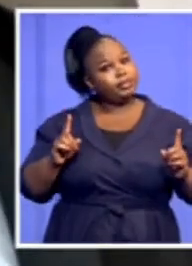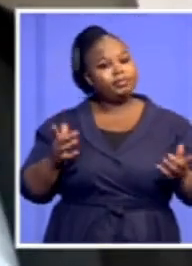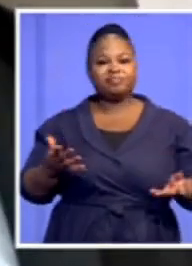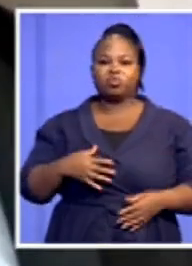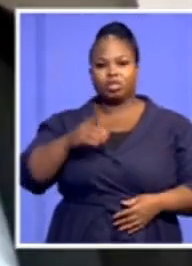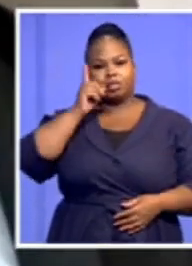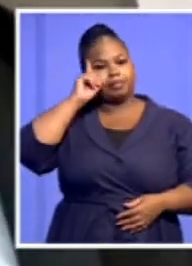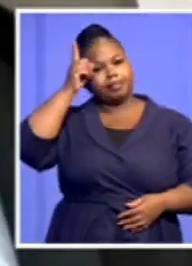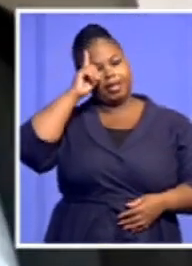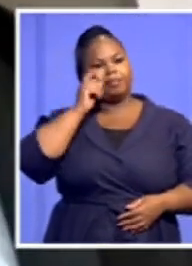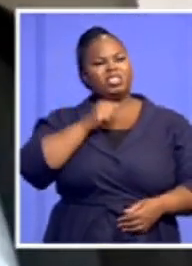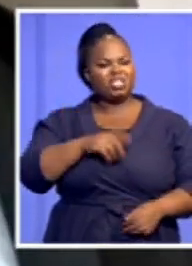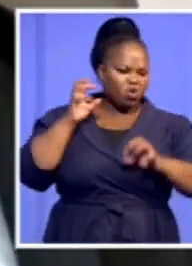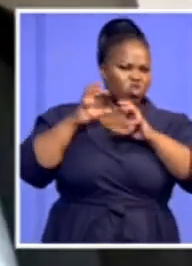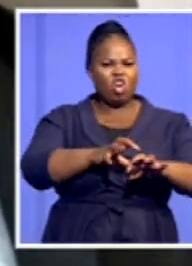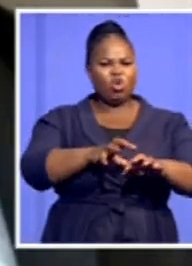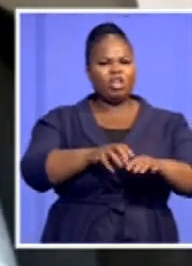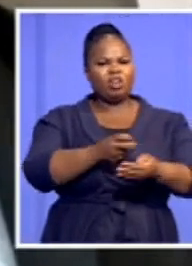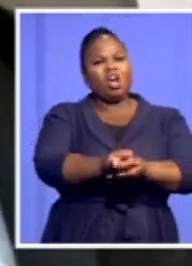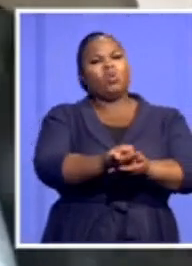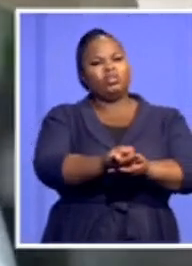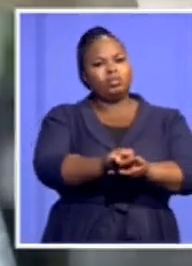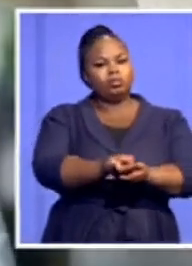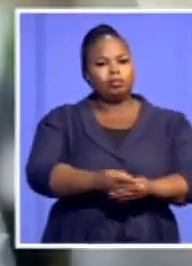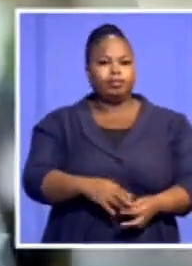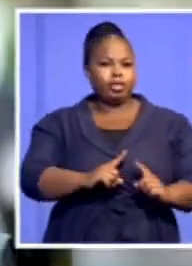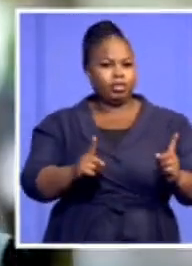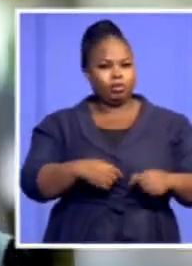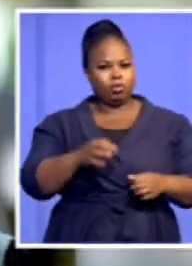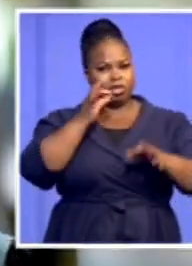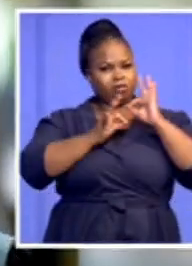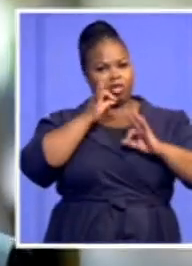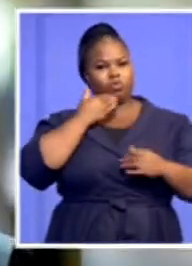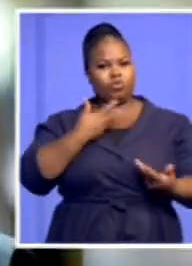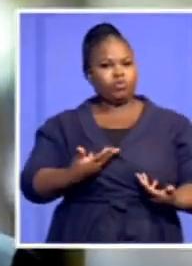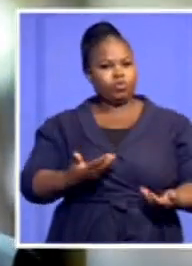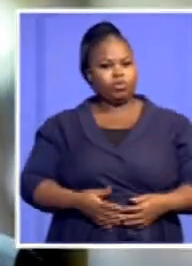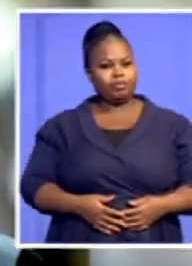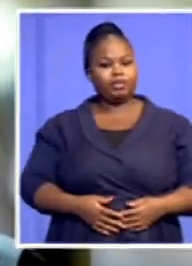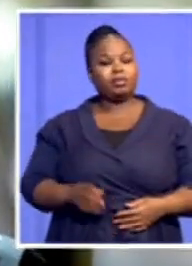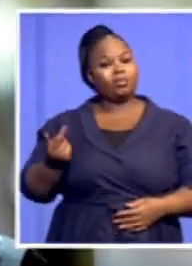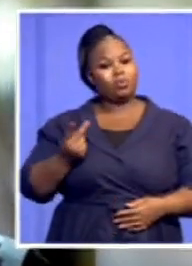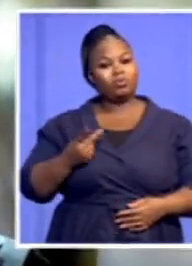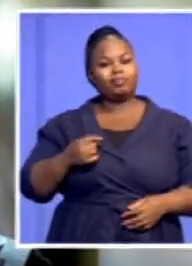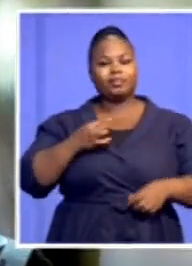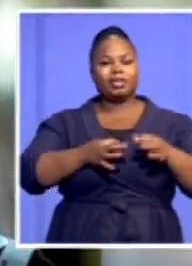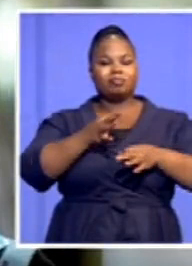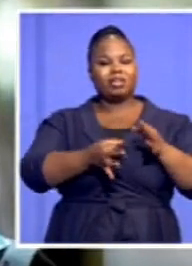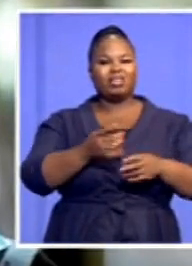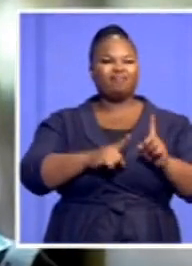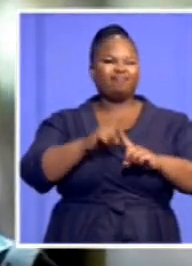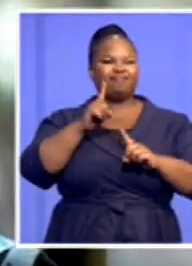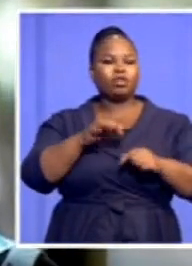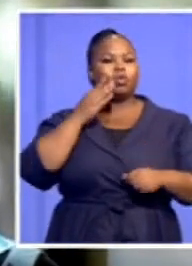the ground without further ado. Bickerton also explained what success would look like at the conclusion of their civil